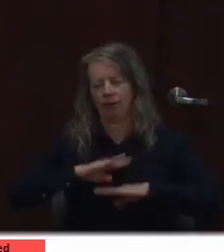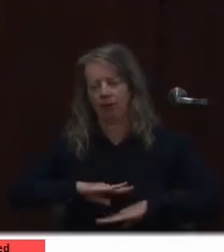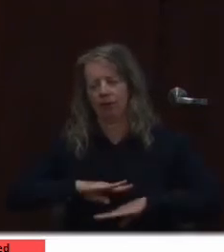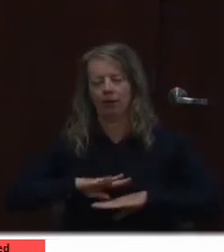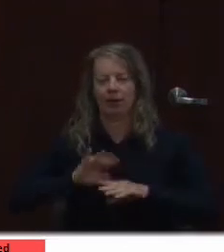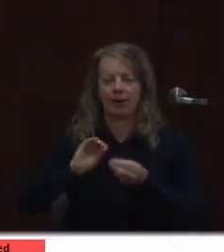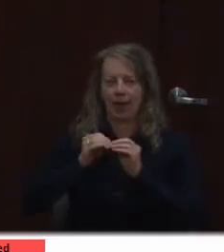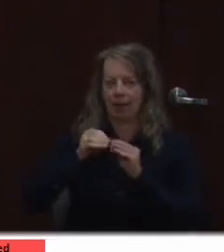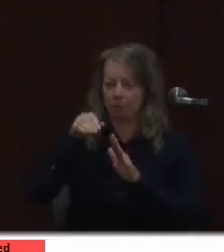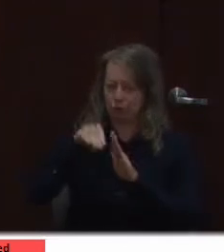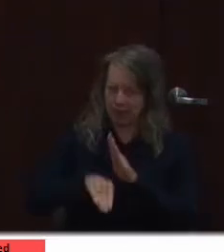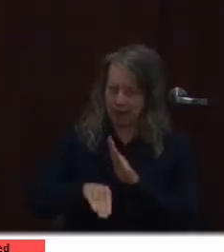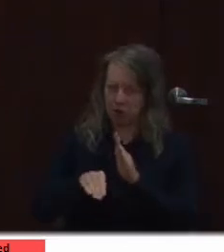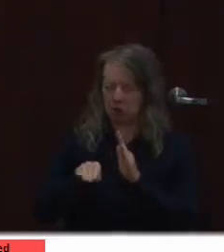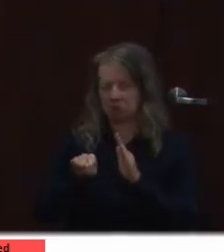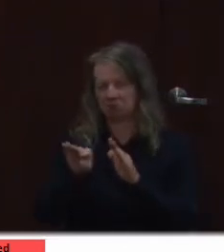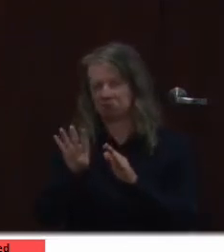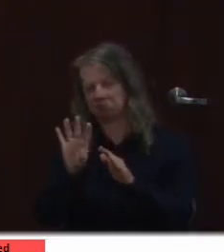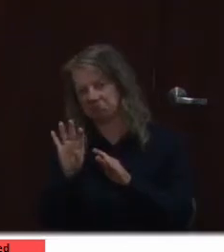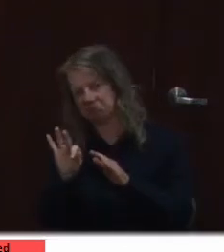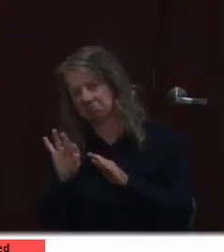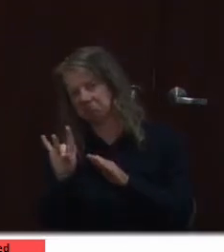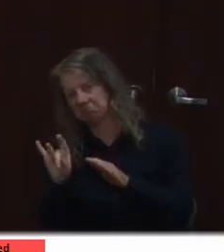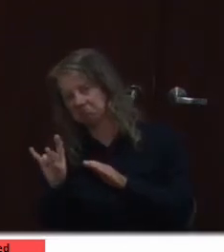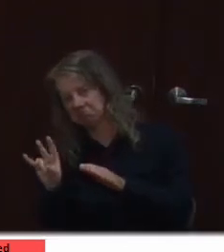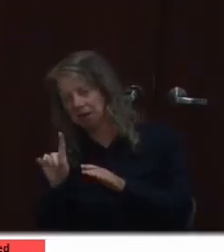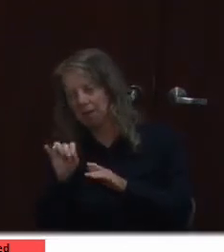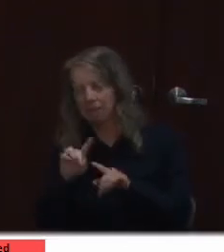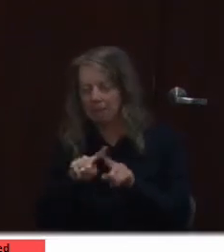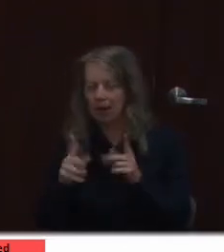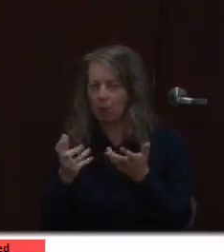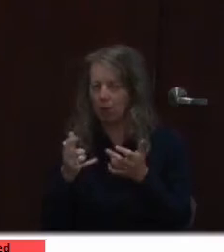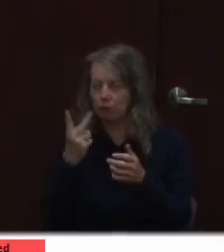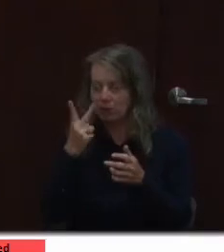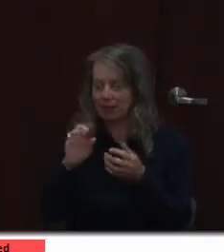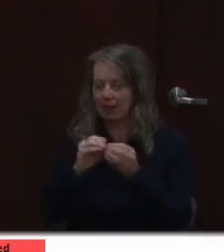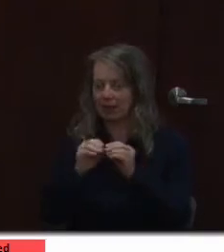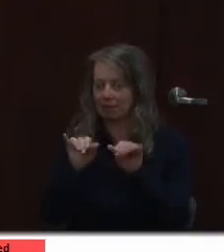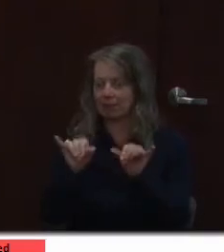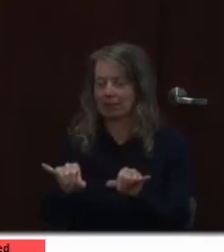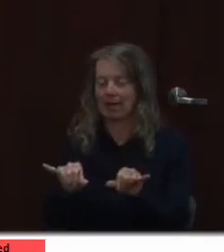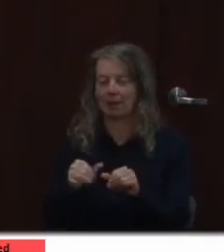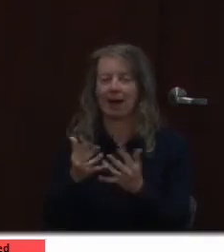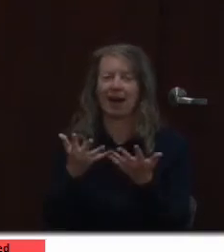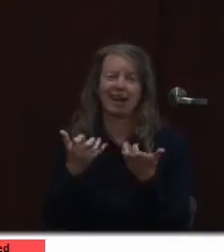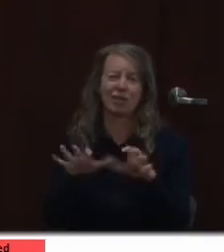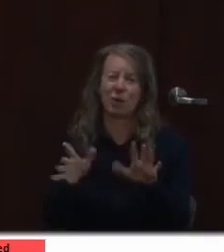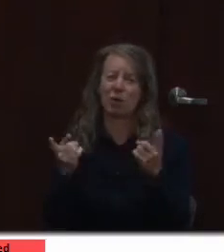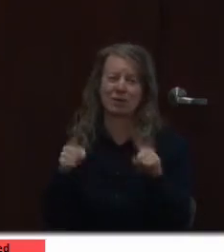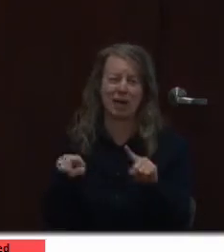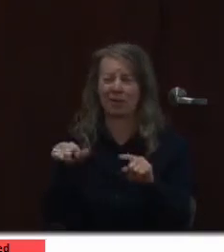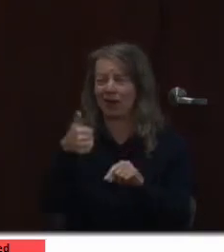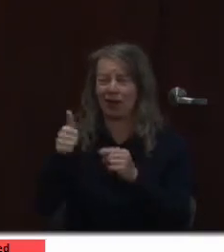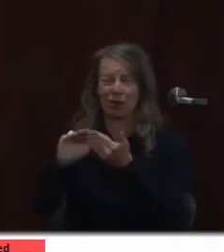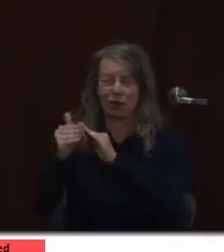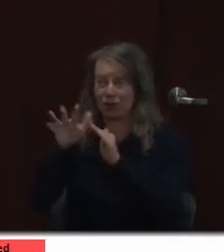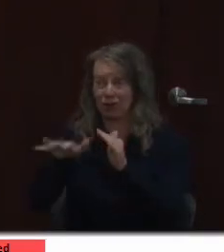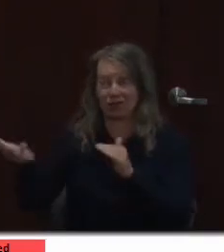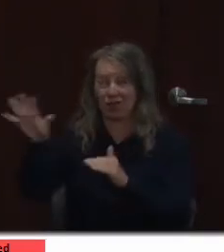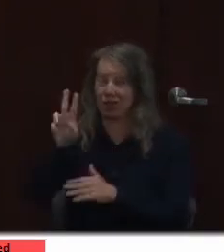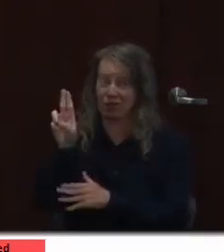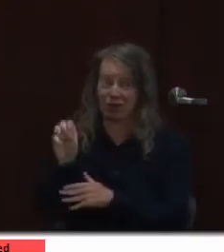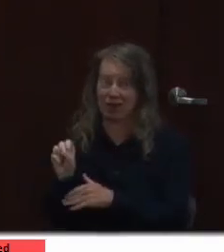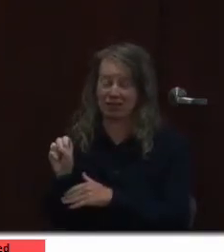but I would like to see that remain. And so I would not want us to experience what other communities are experiencing right now across